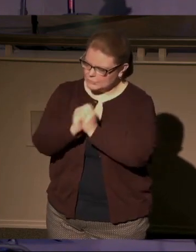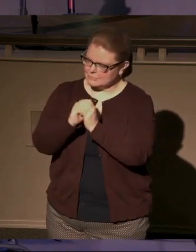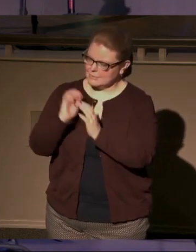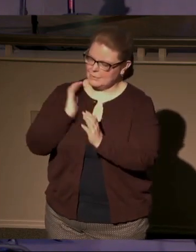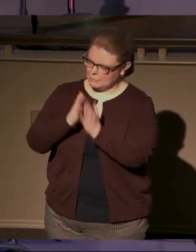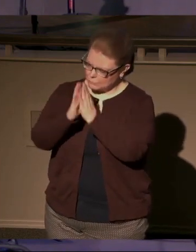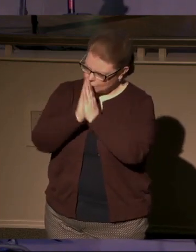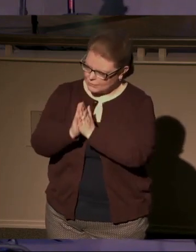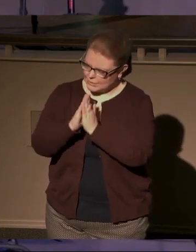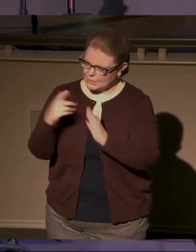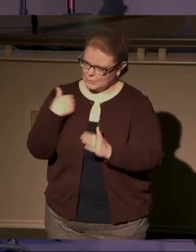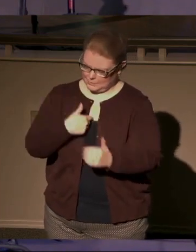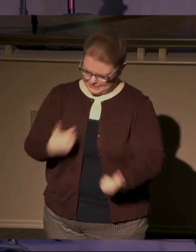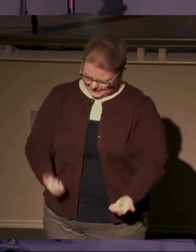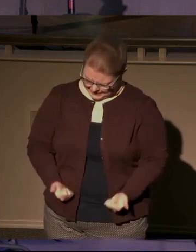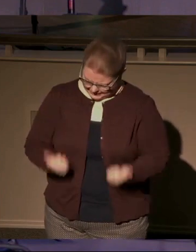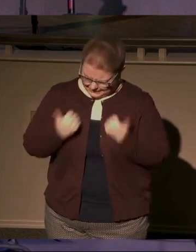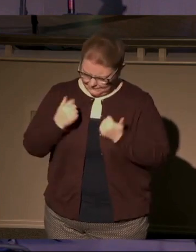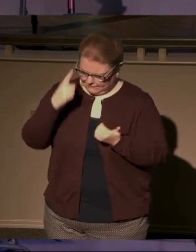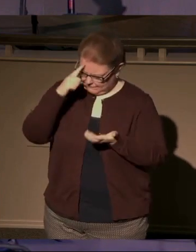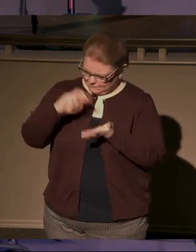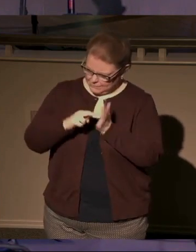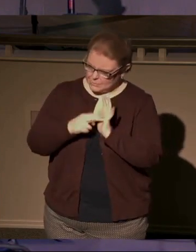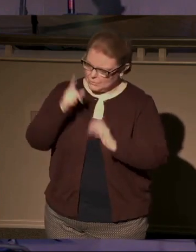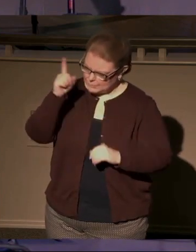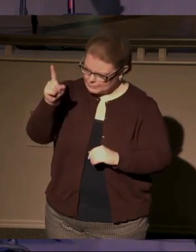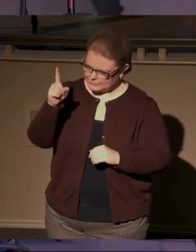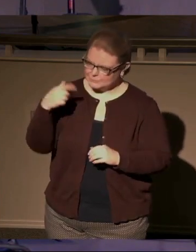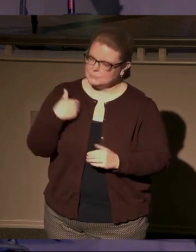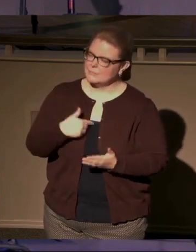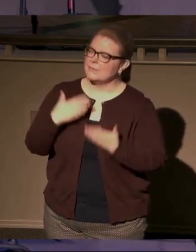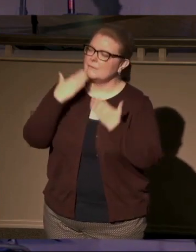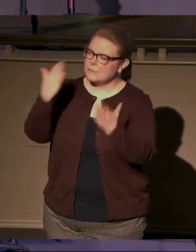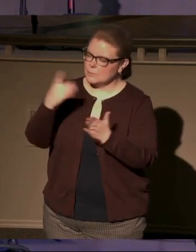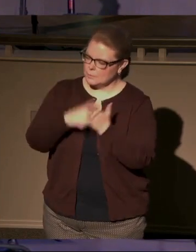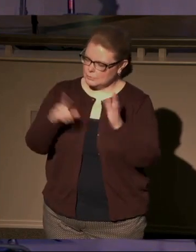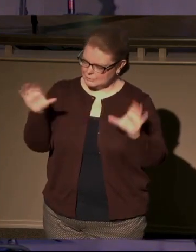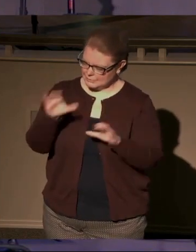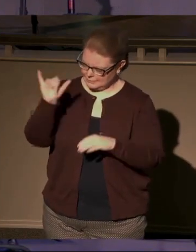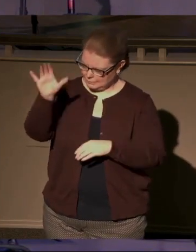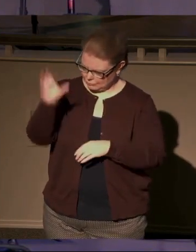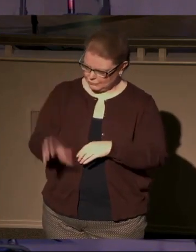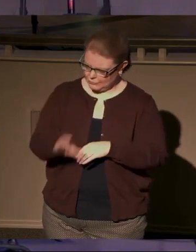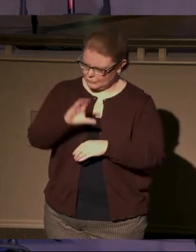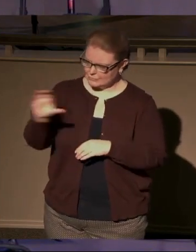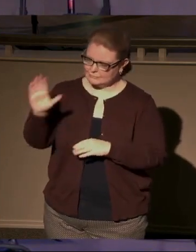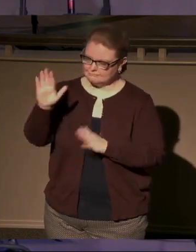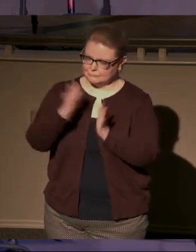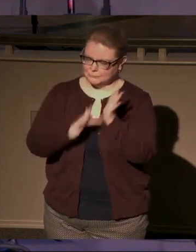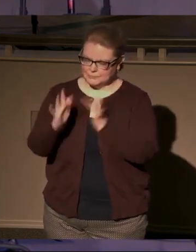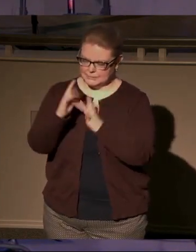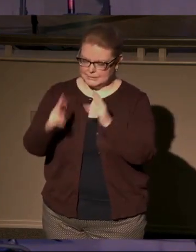for you. We're so thankful for what you did on the cross. In the name of Jesus, amen.